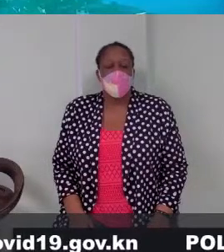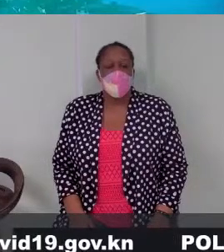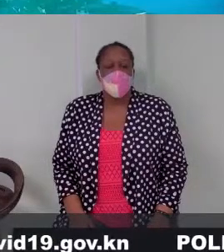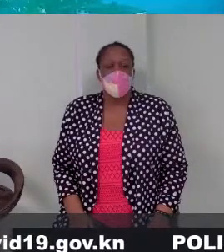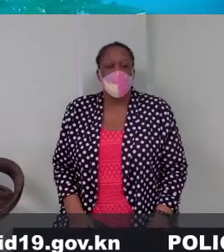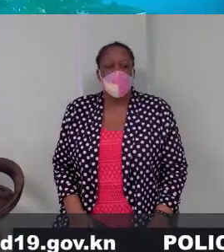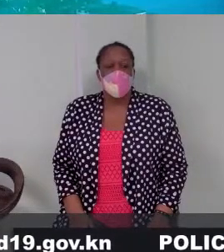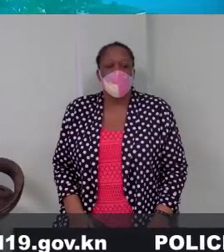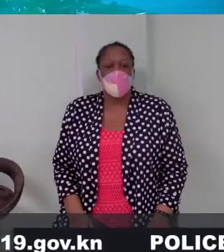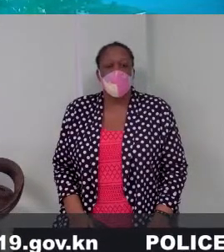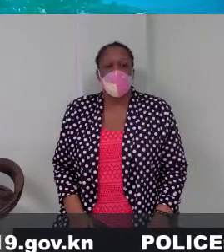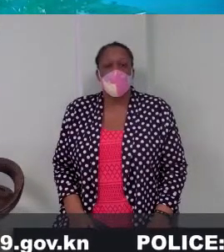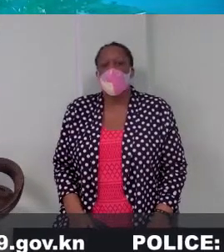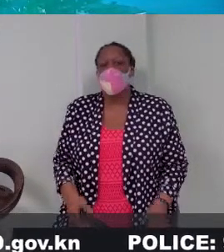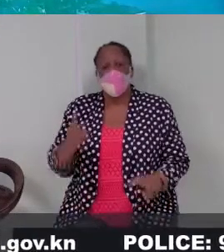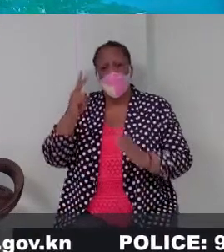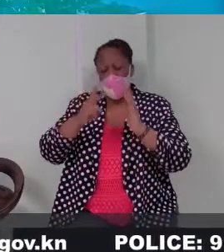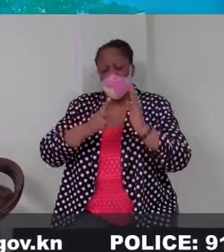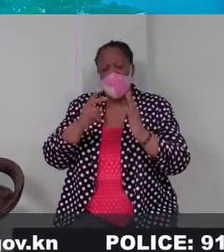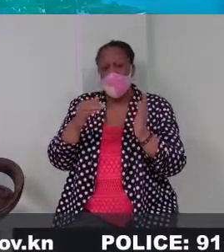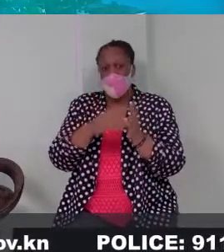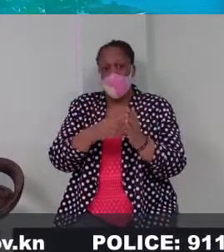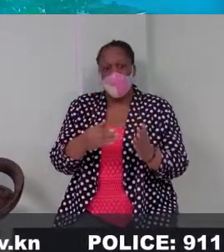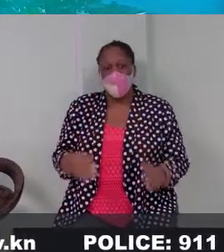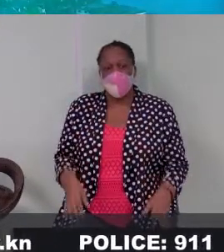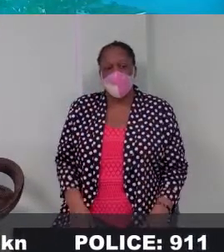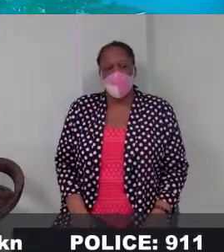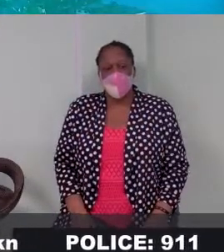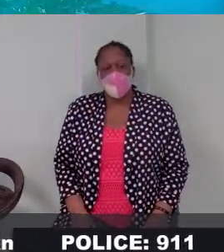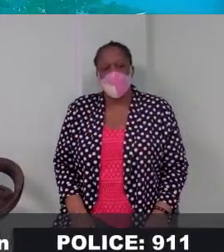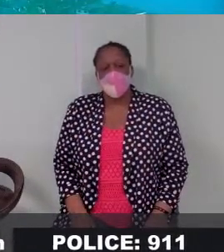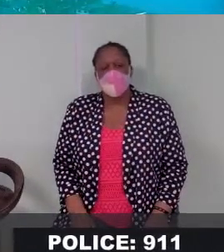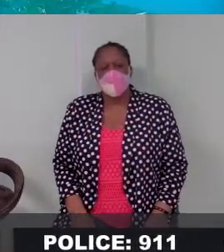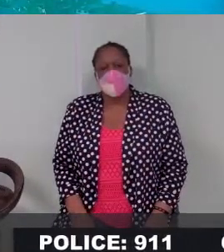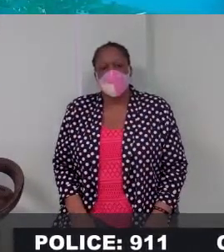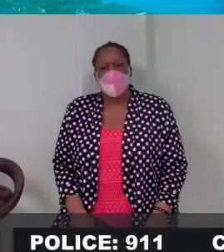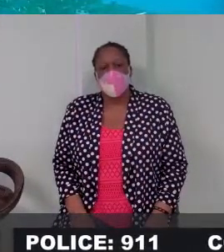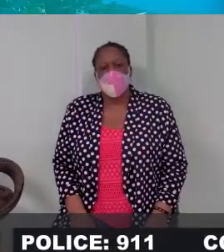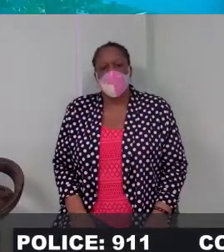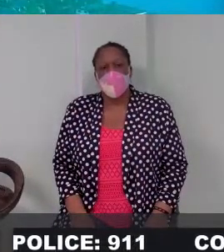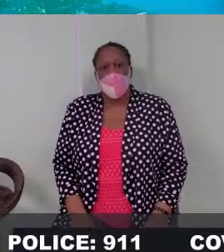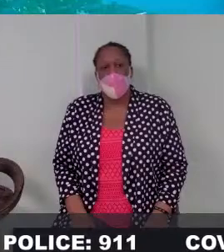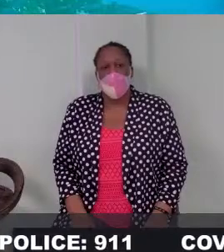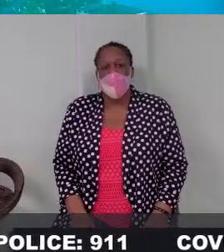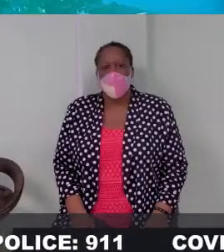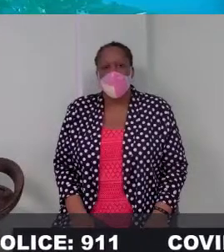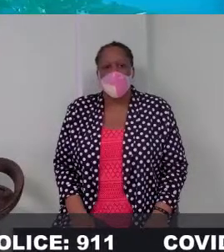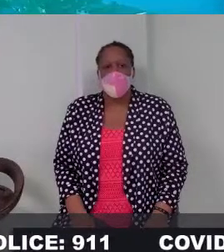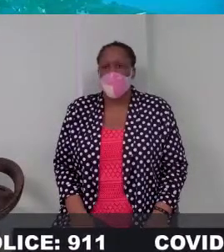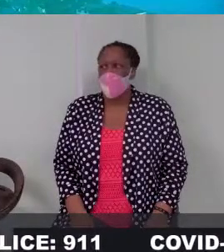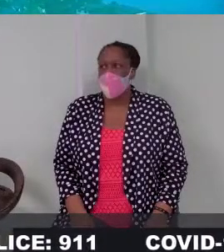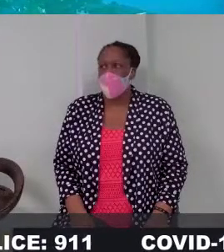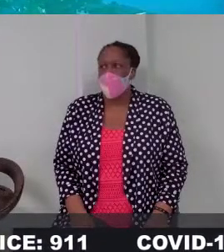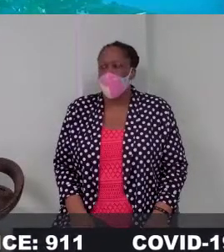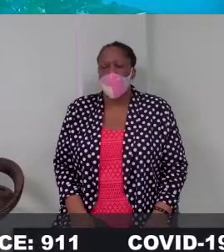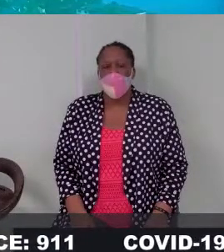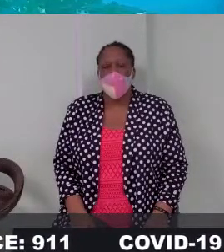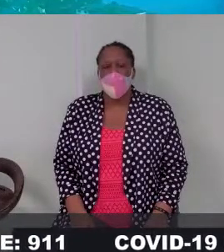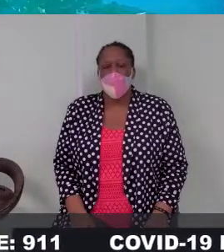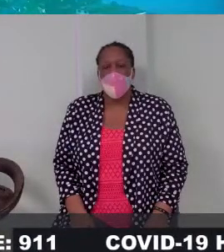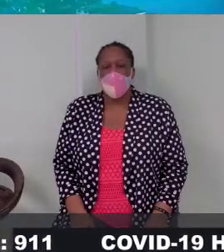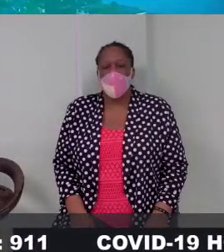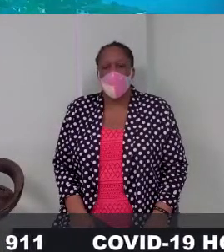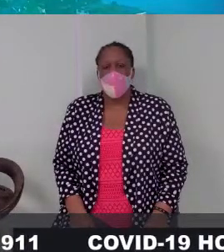Chief Medical Officer, Dr. Hazel Laws, and a member of the COVID-19 National Task